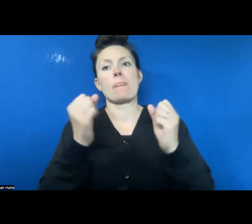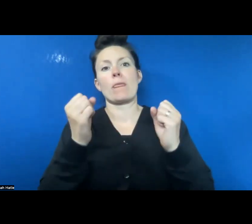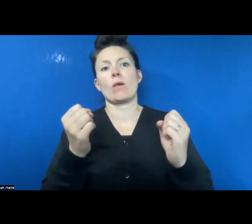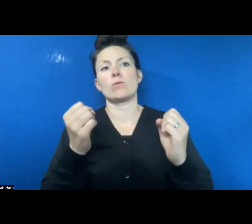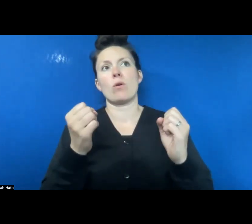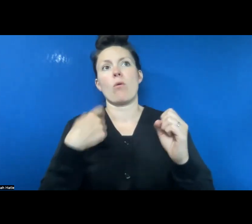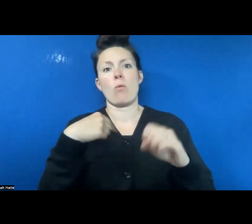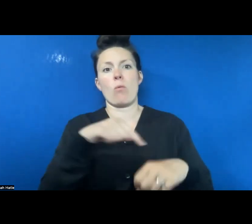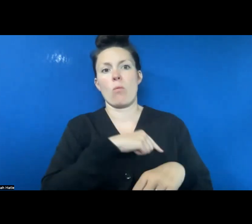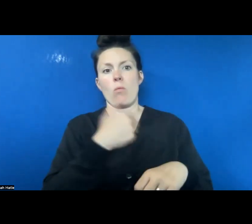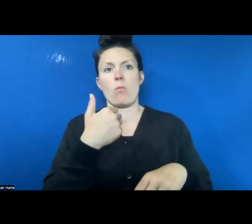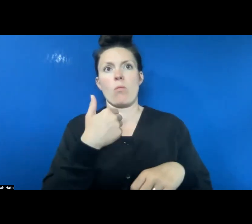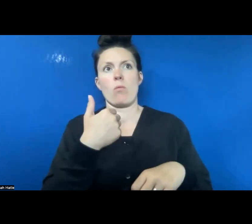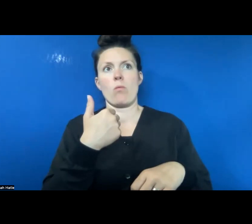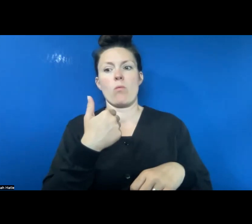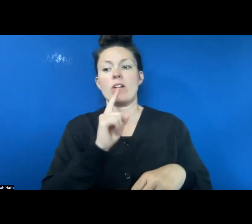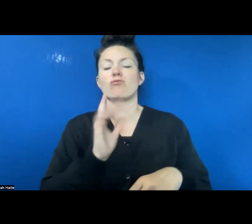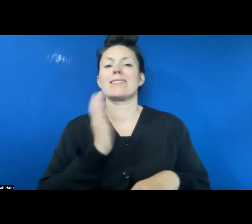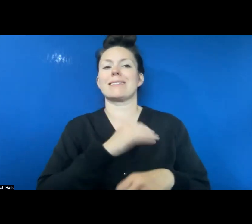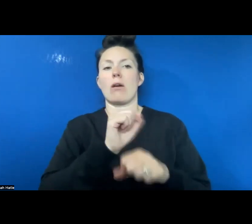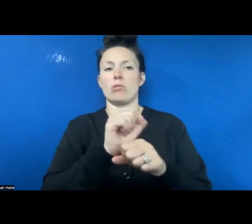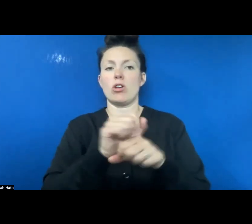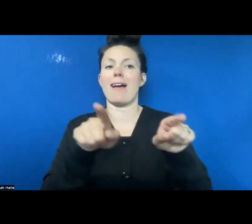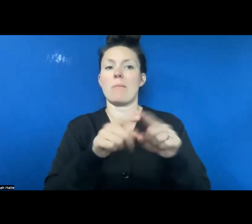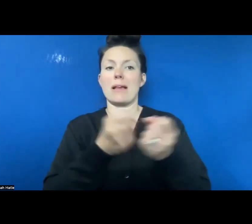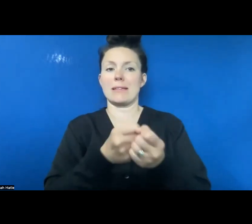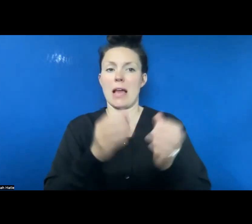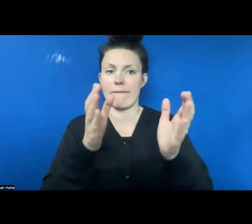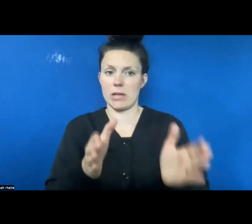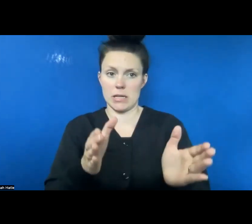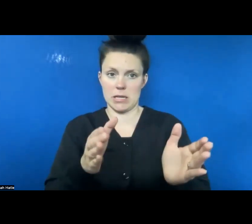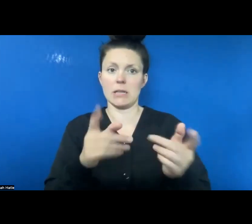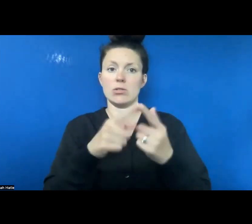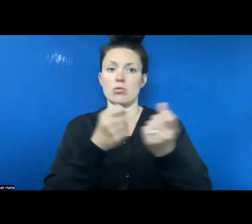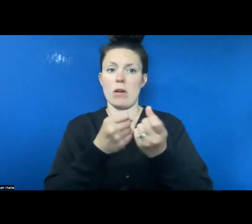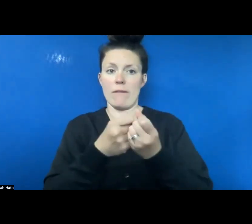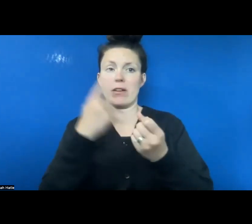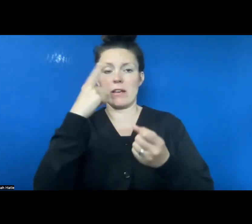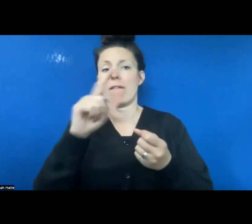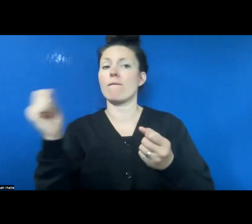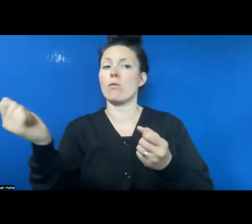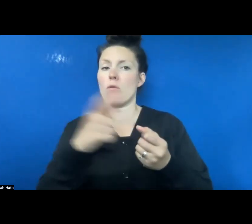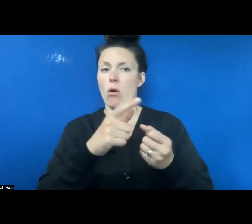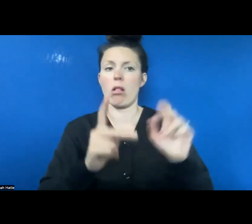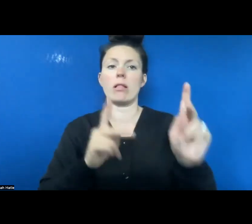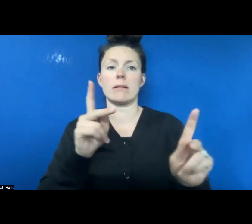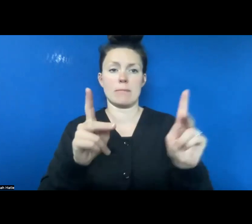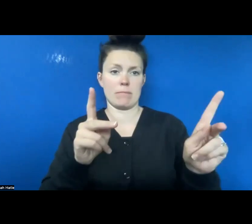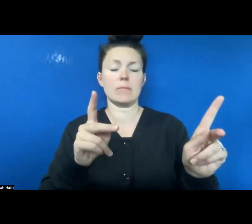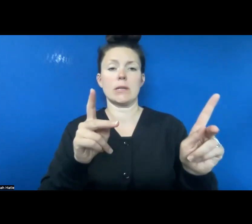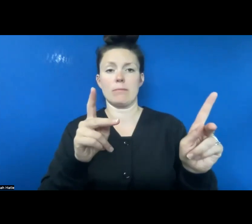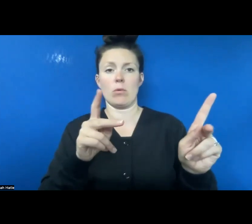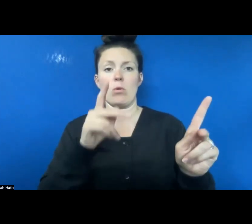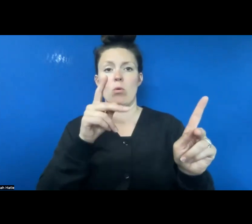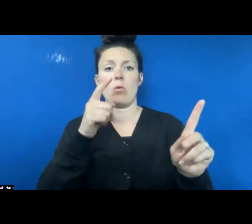we have, it is our jobs as advocates to be able to advocate for all of our people that are